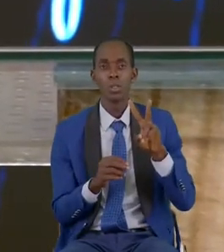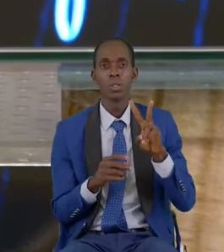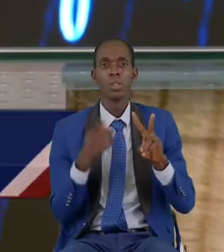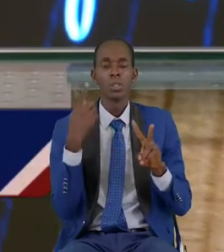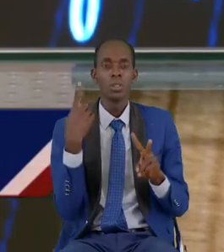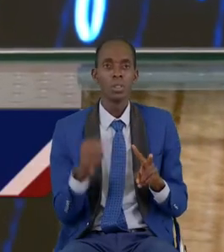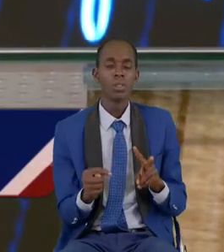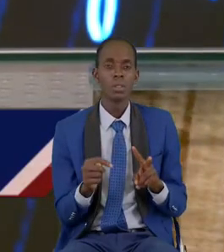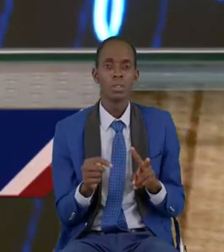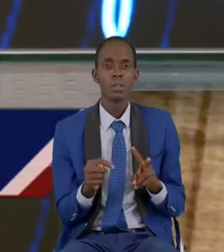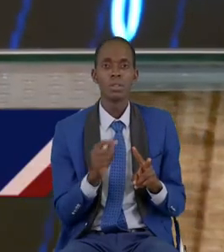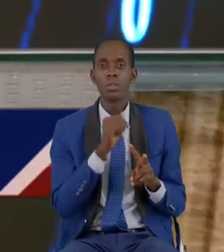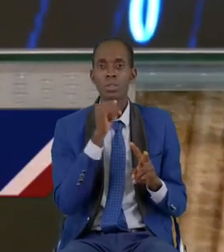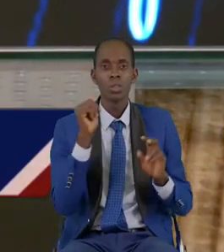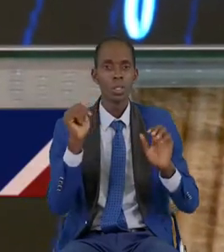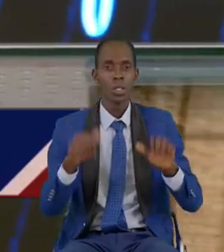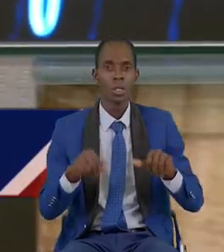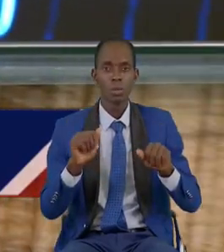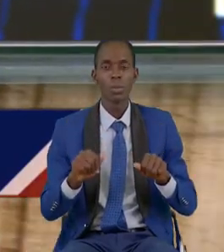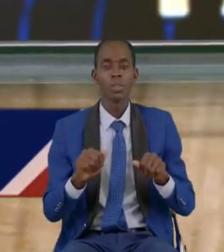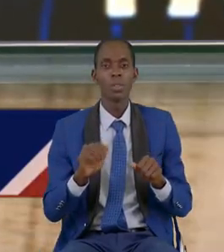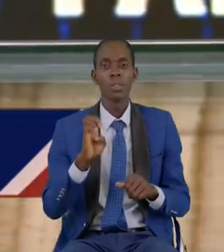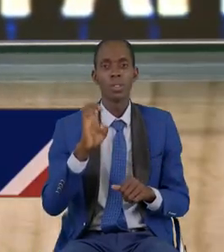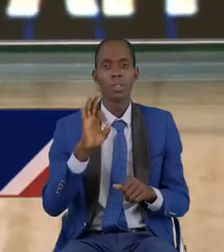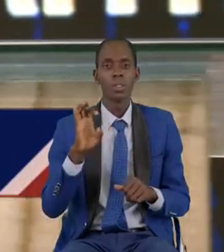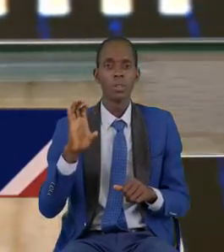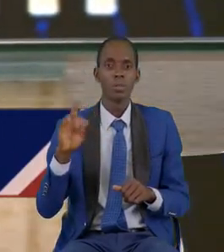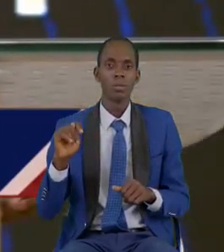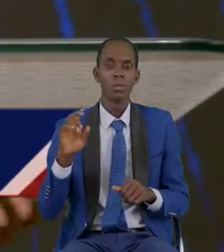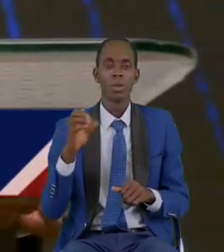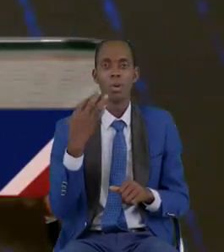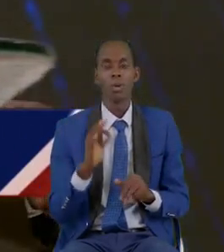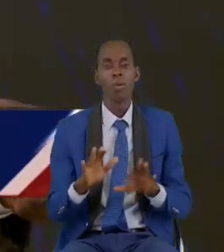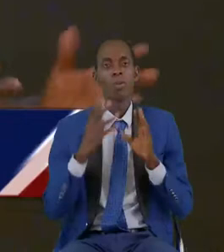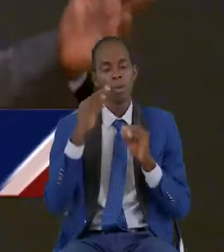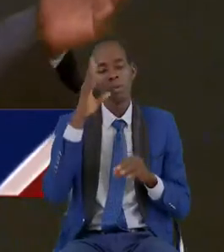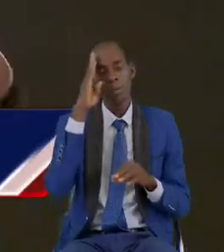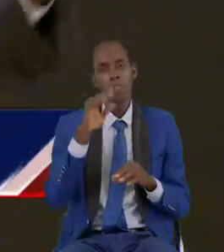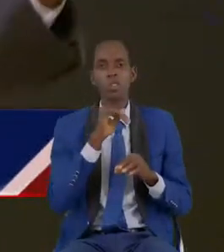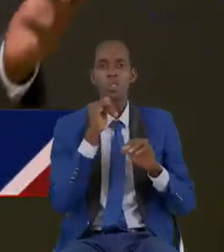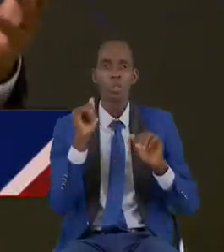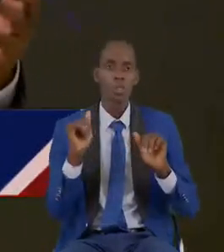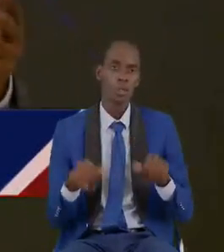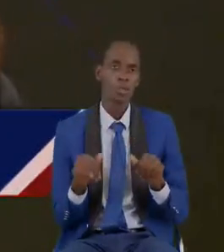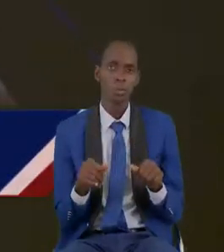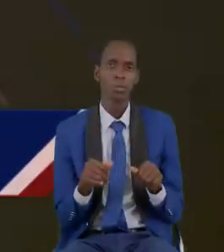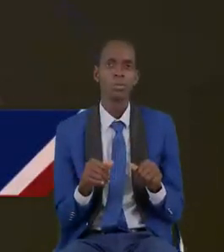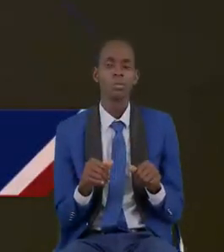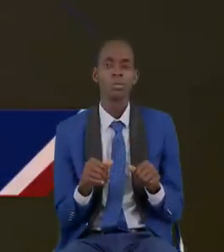disabling effect of fear of man. Discipline just tunes you